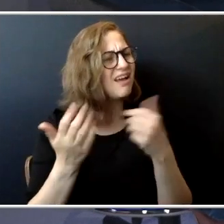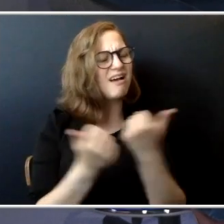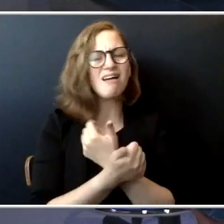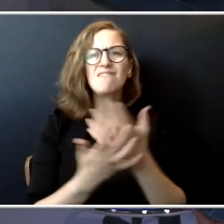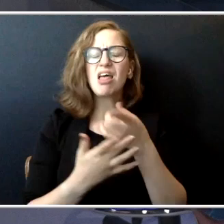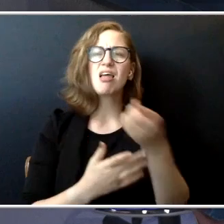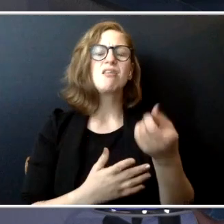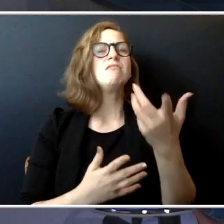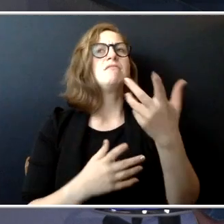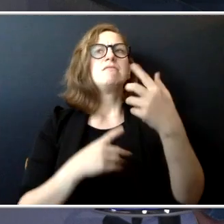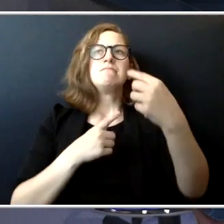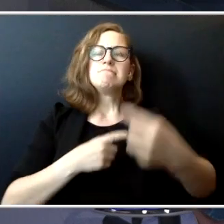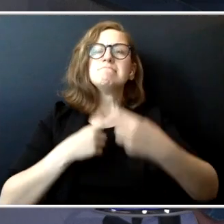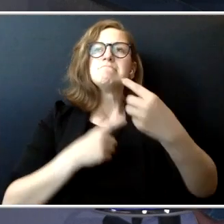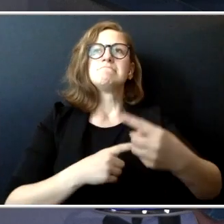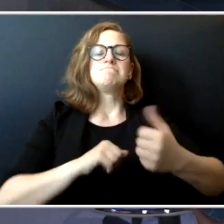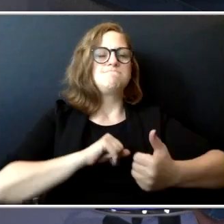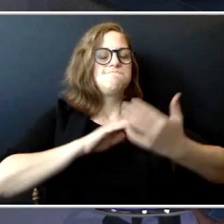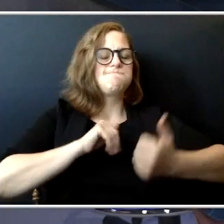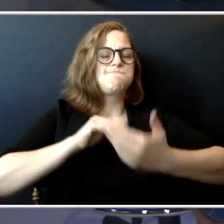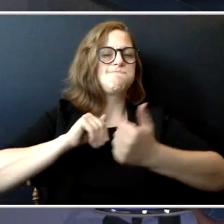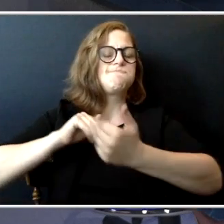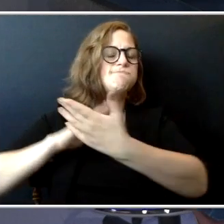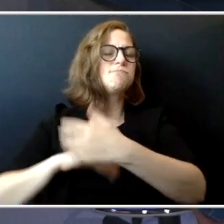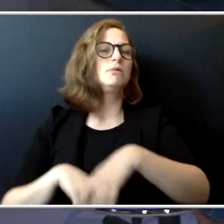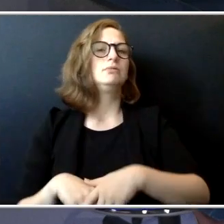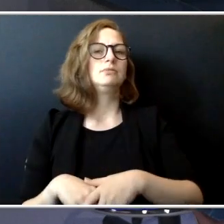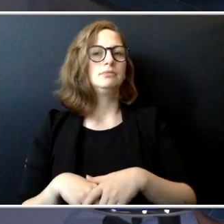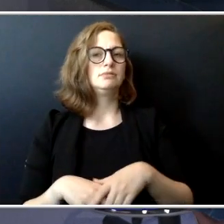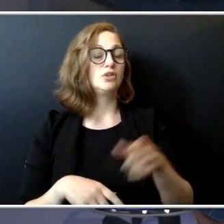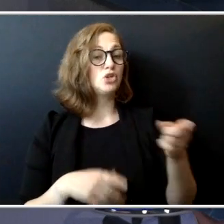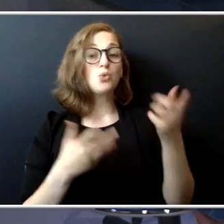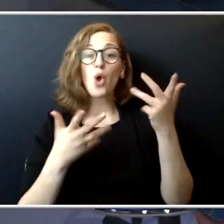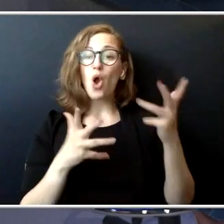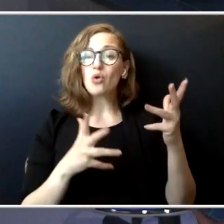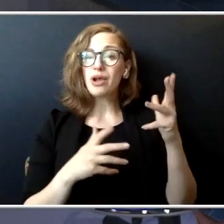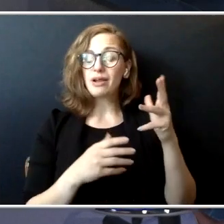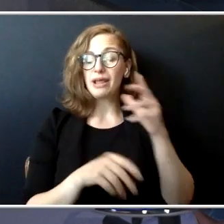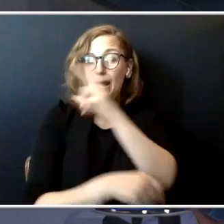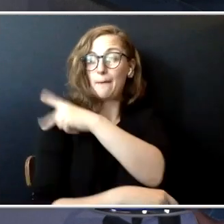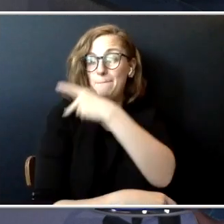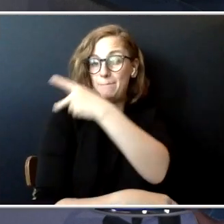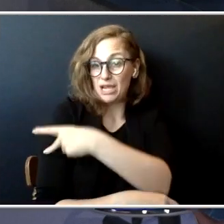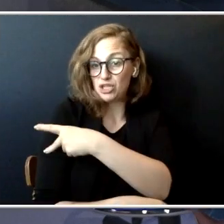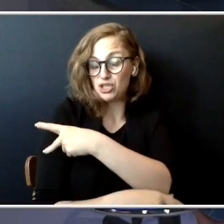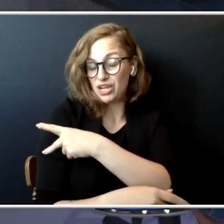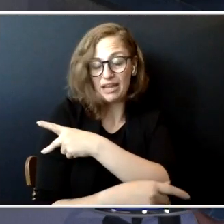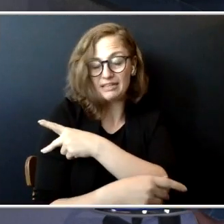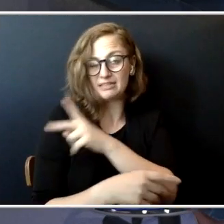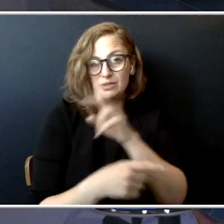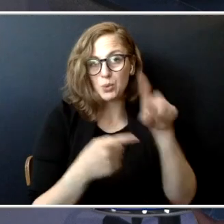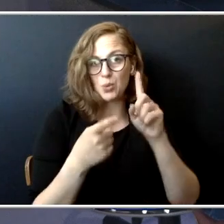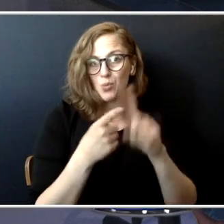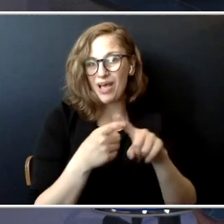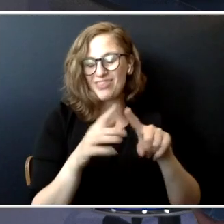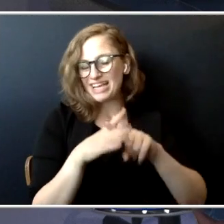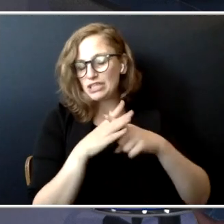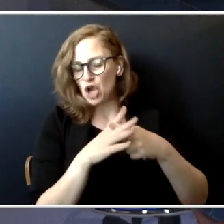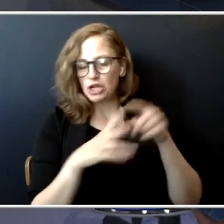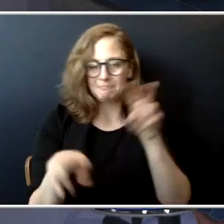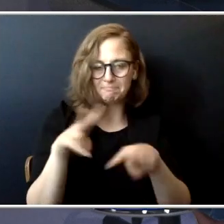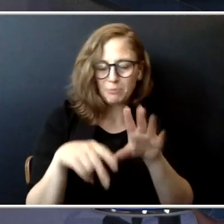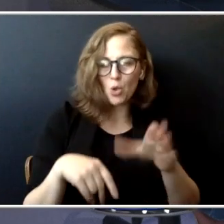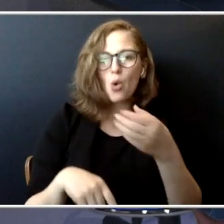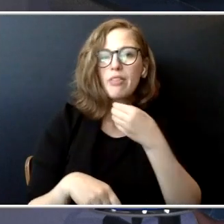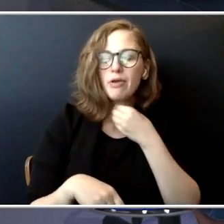looking at your parathyroid, and you were already a patient because of a couple of other different health diagnoses. What were the different things